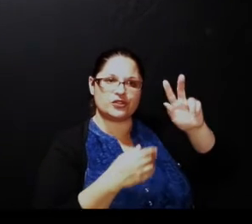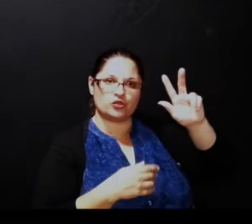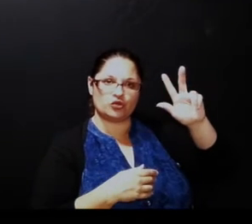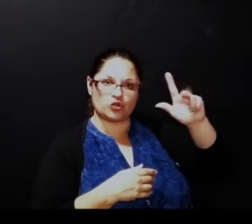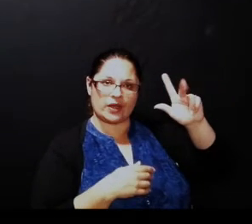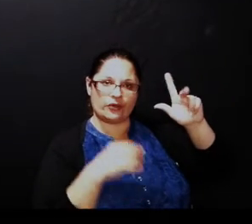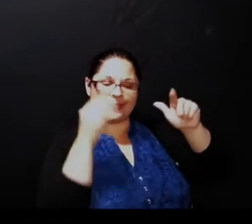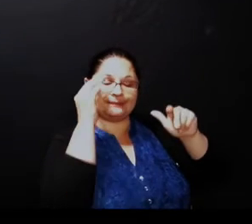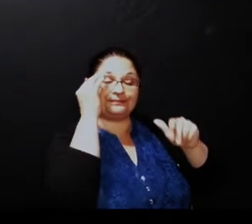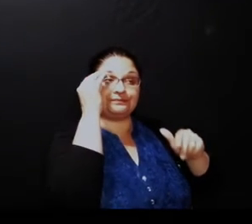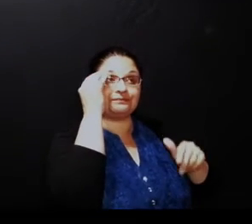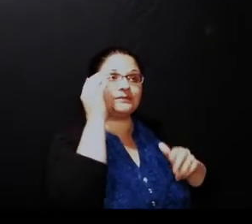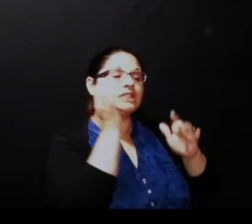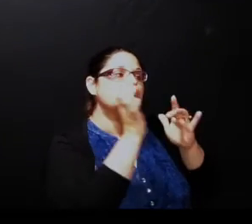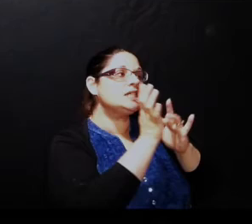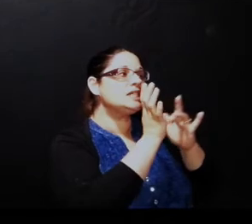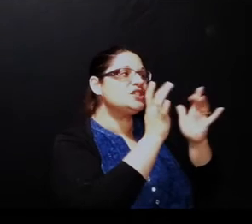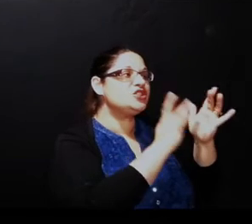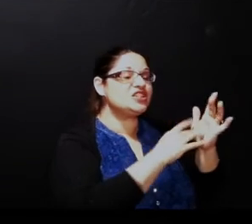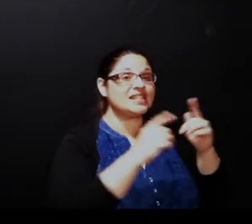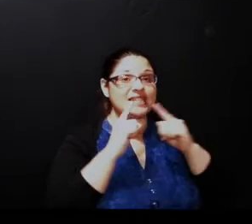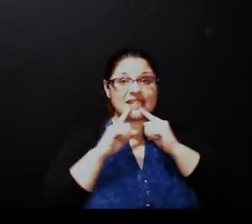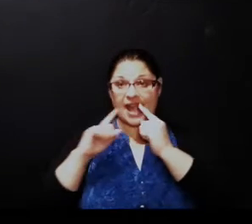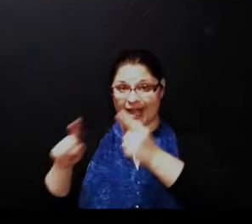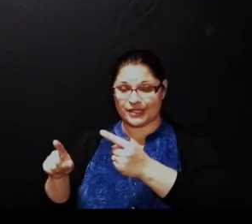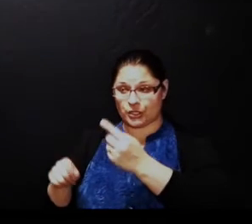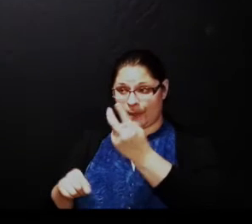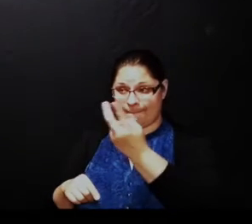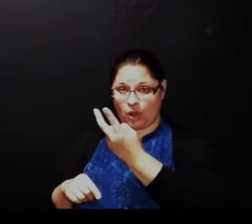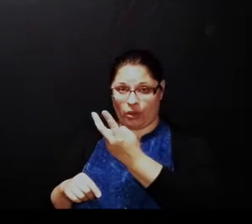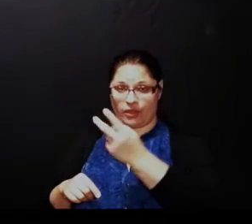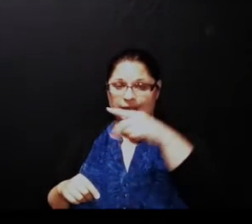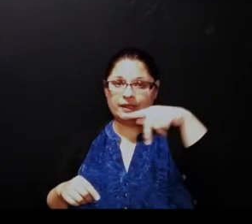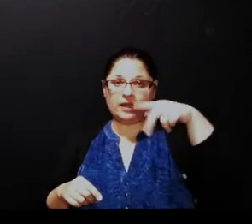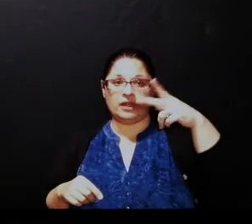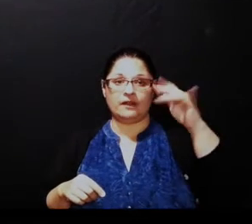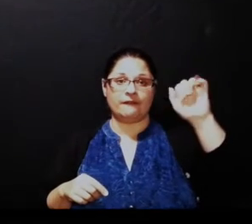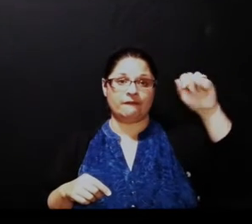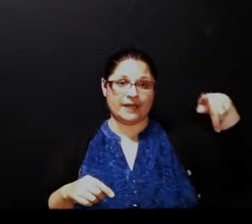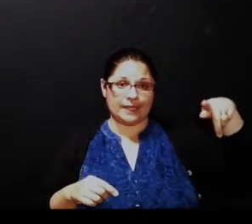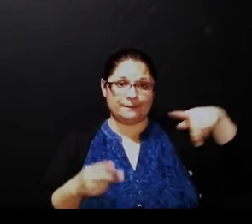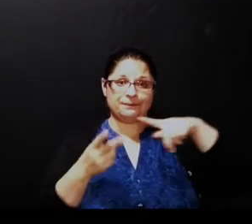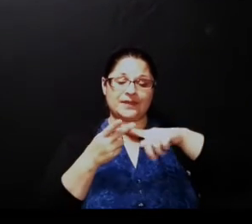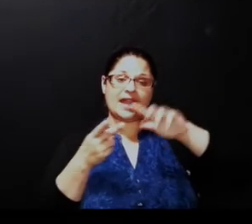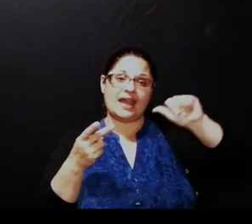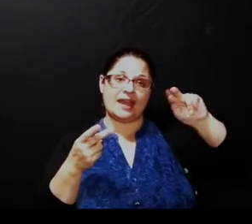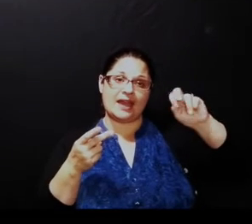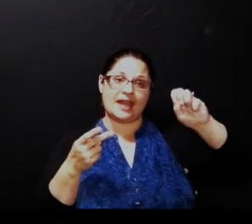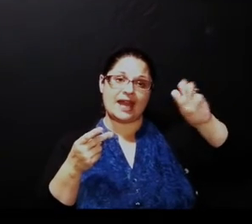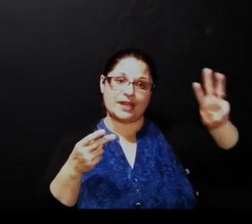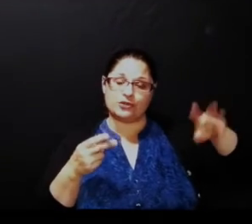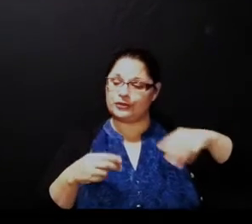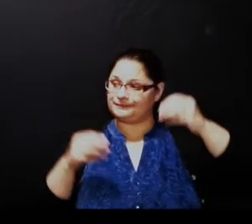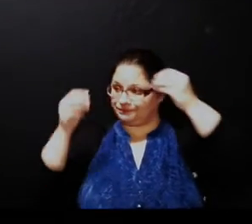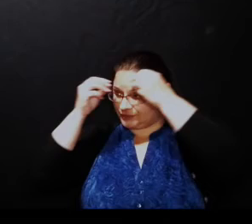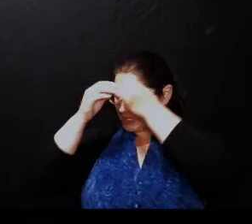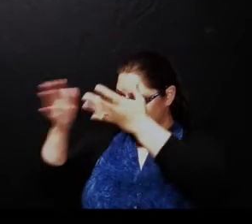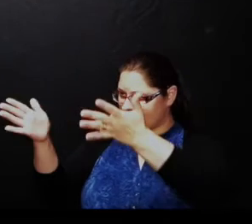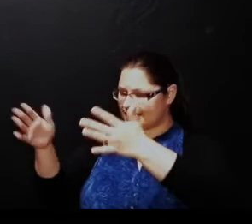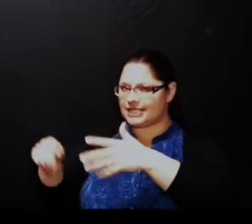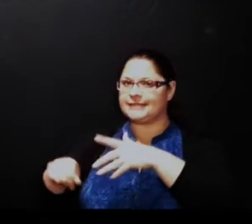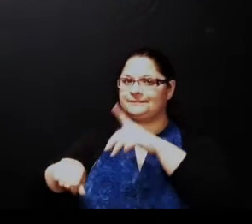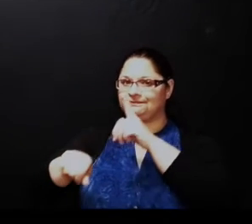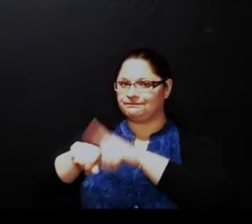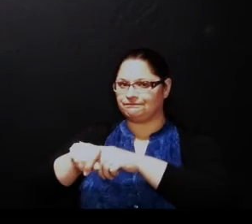And Jesus answered them, meaning he answered Philip and Andrew as they were talking to him. The